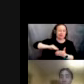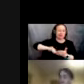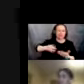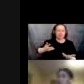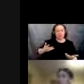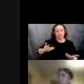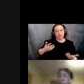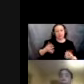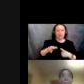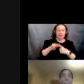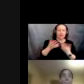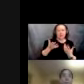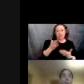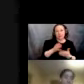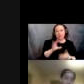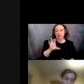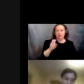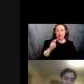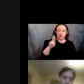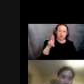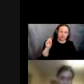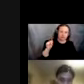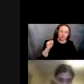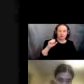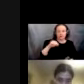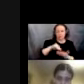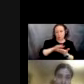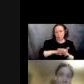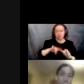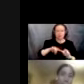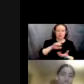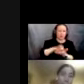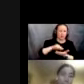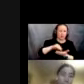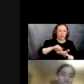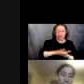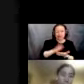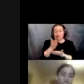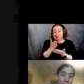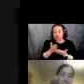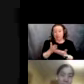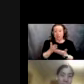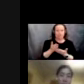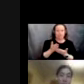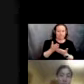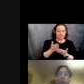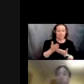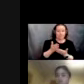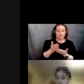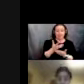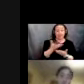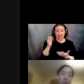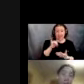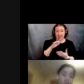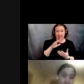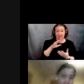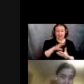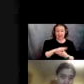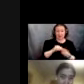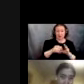census records, marriage records, and so on. And a lot of that story also has not been told